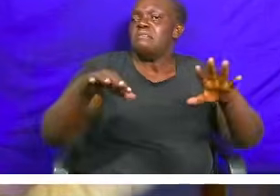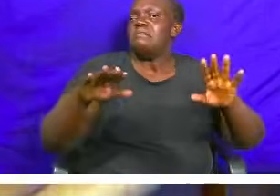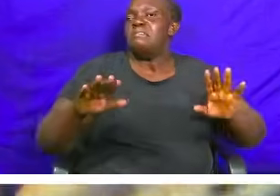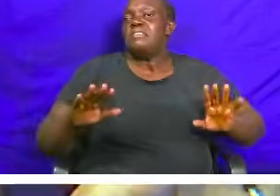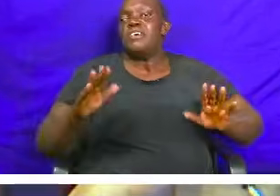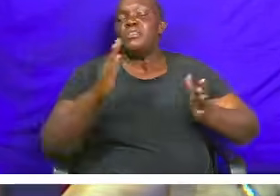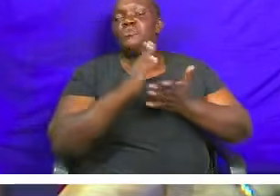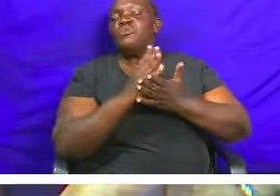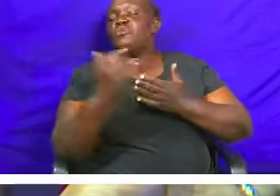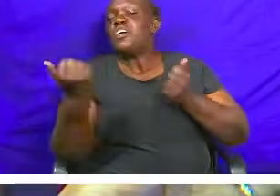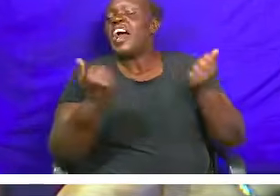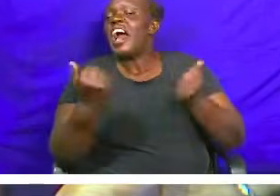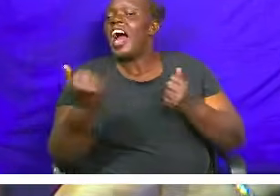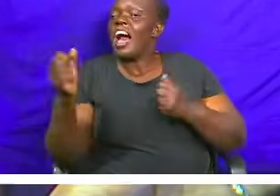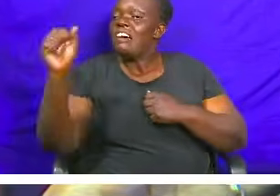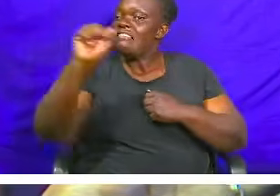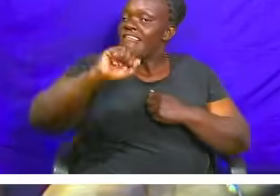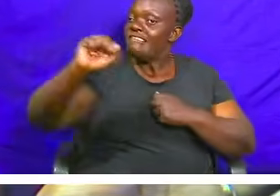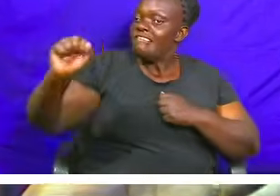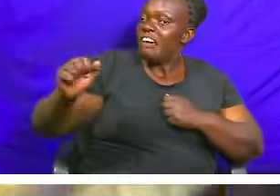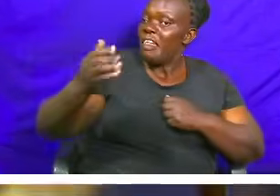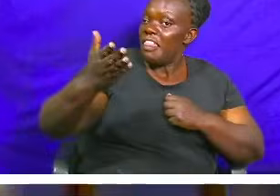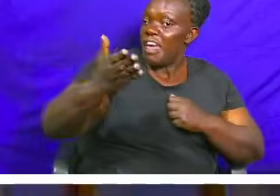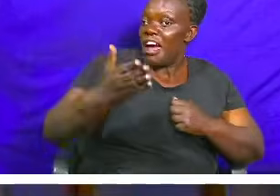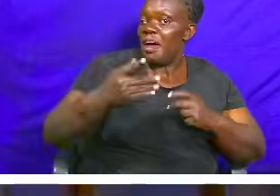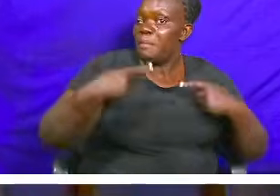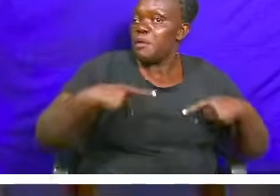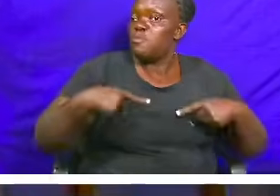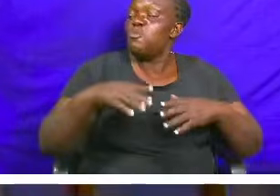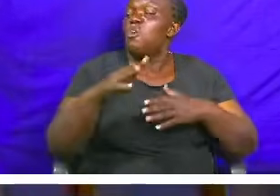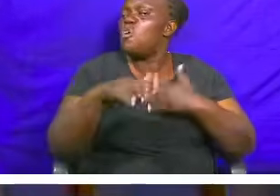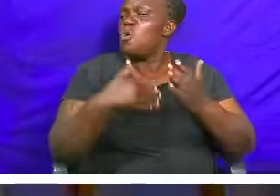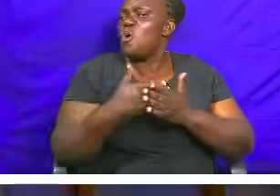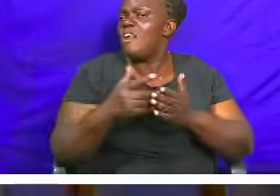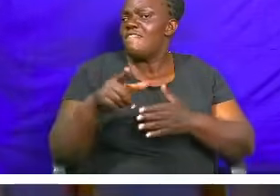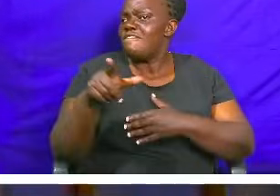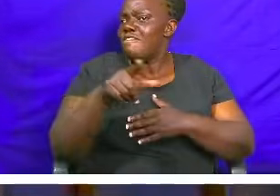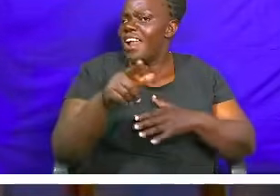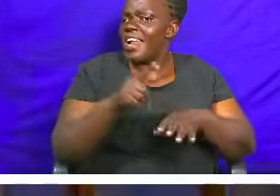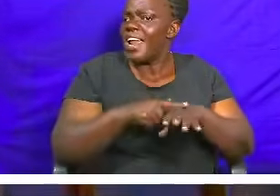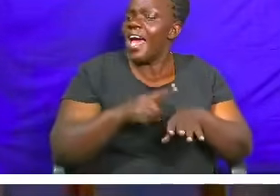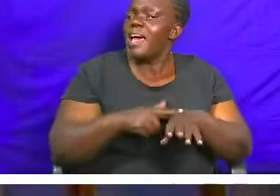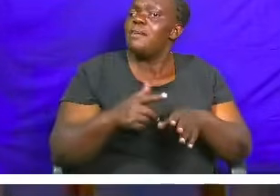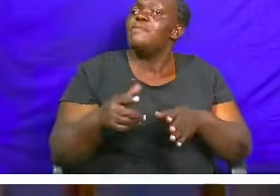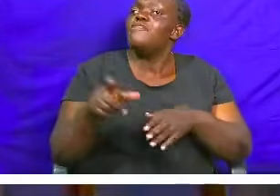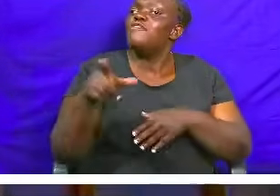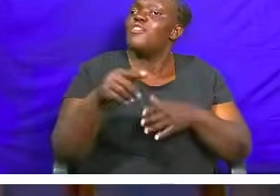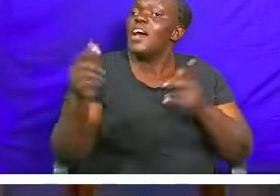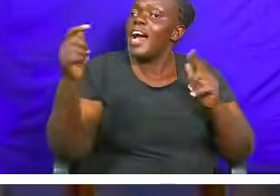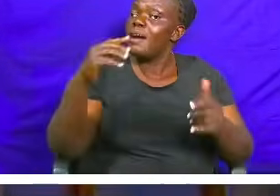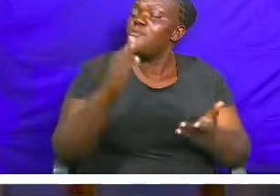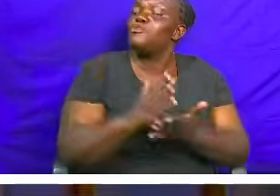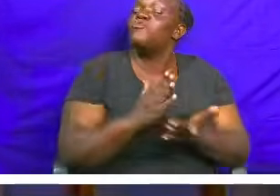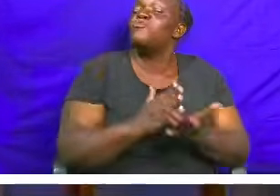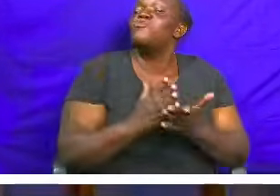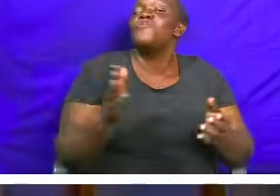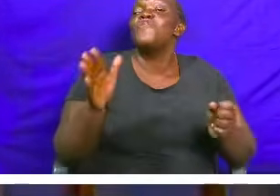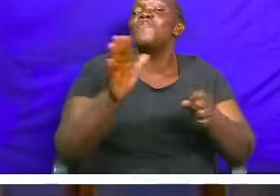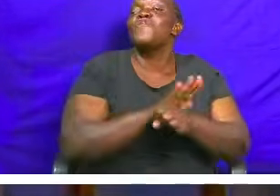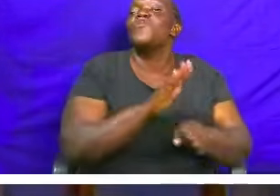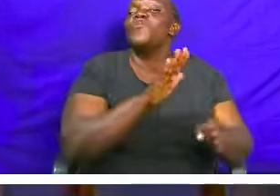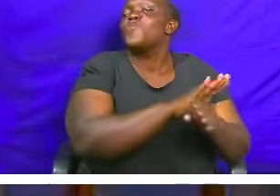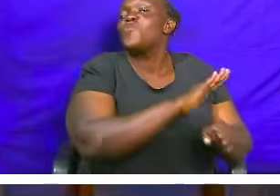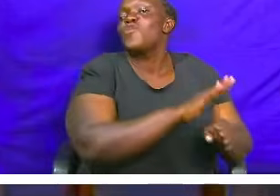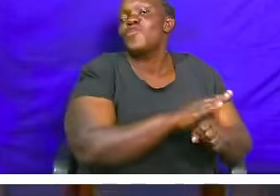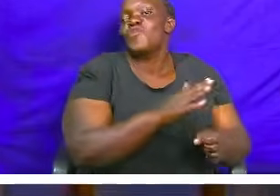you leave the keys with the station attendant, and then when fuel comes, it's them to drive the vehicle because the whole town was